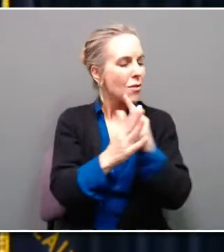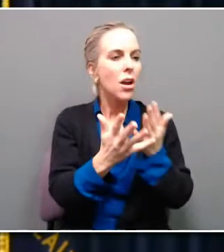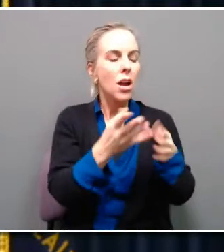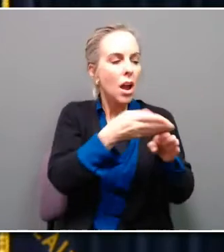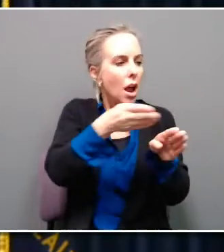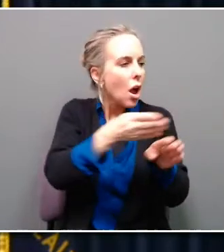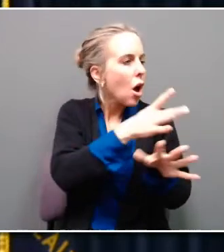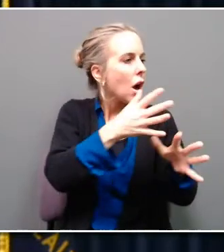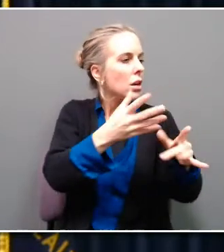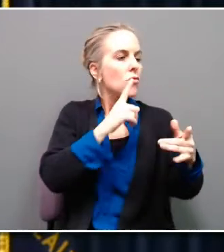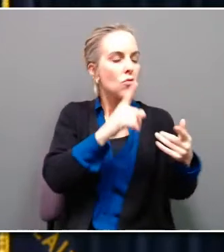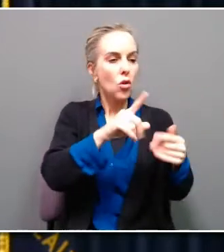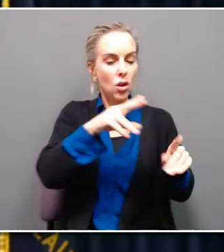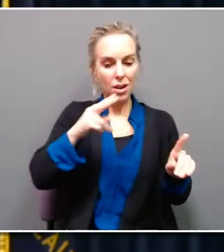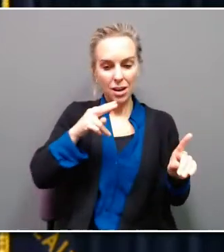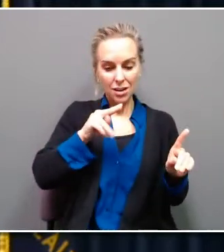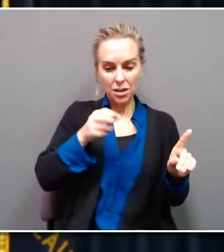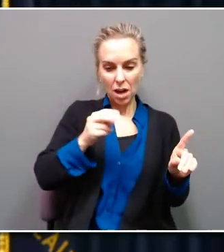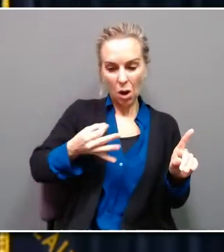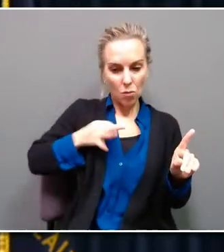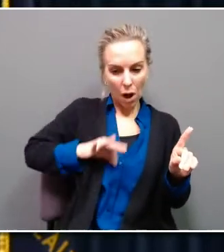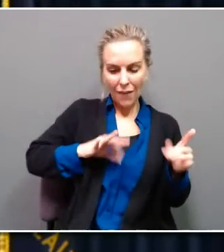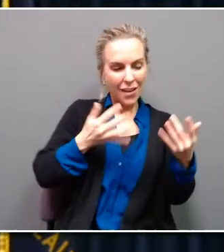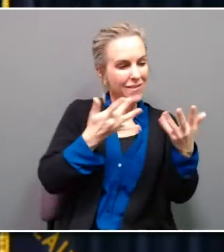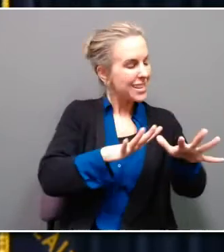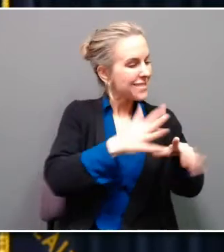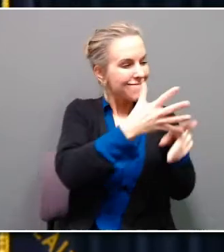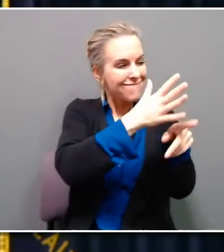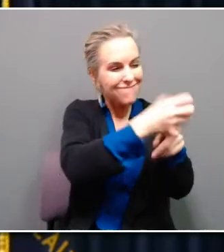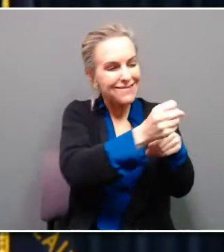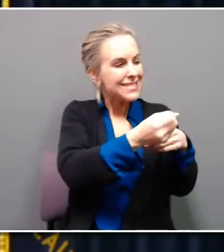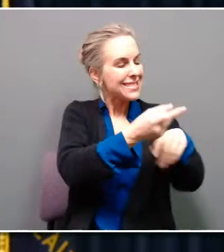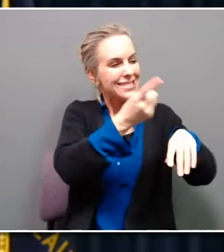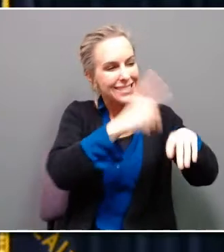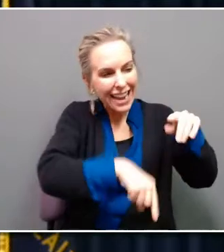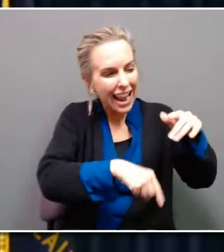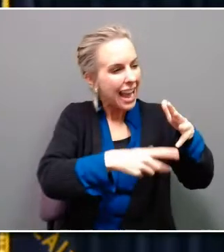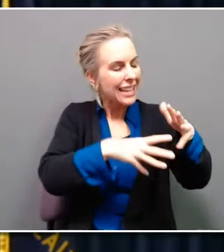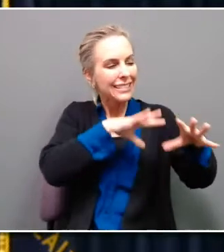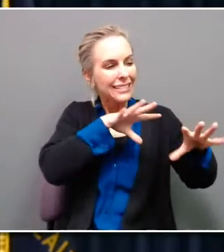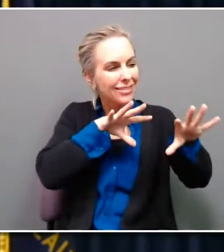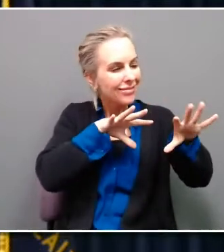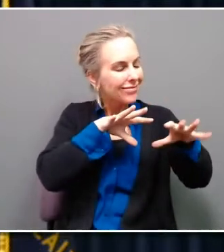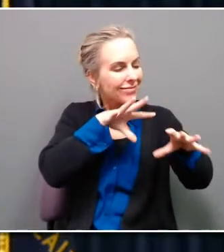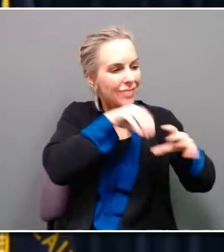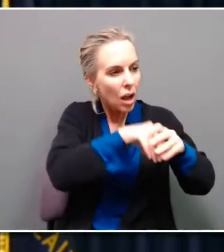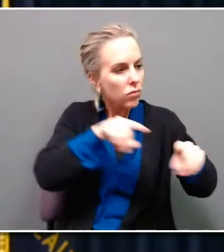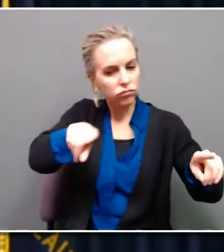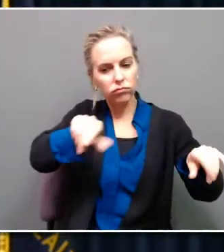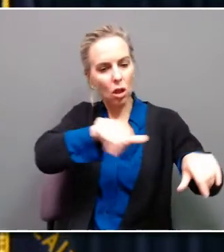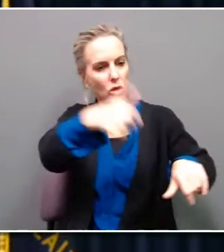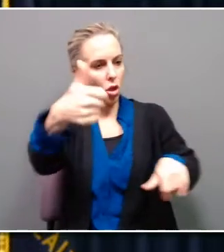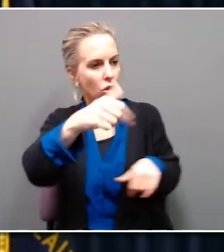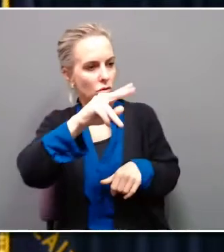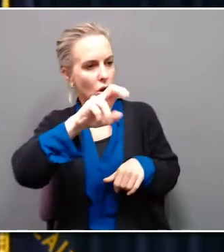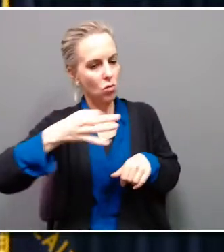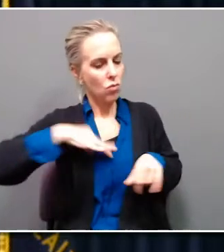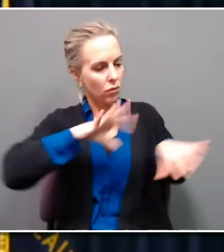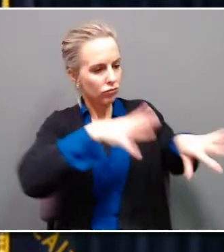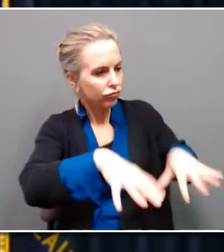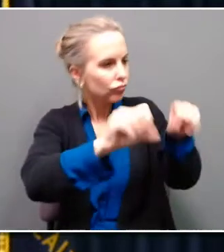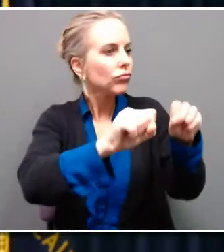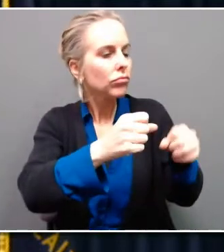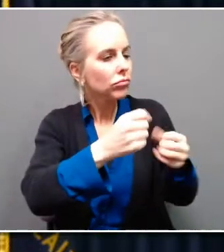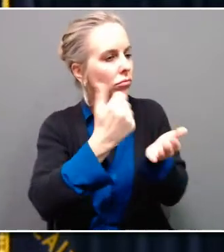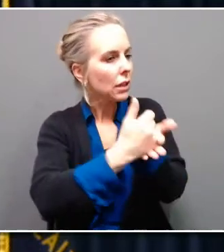reached their limit, another one jumps in. Really exciting to see how both Dawson Springs and Mayfield